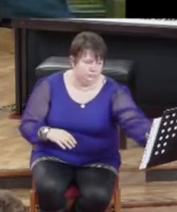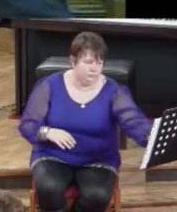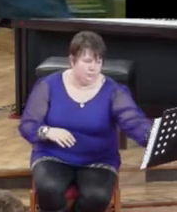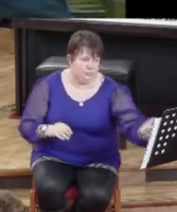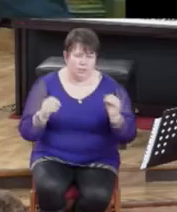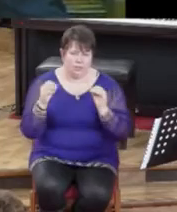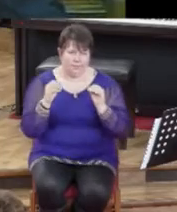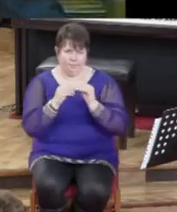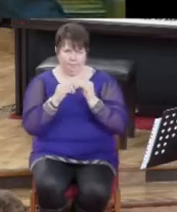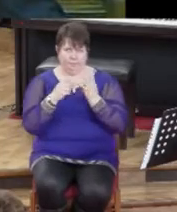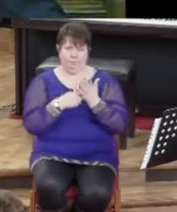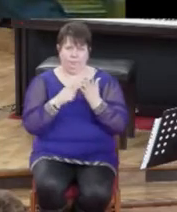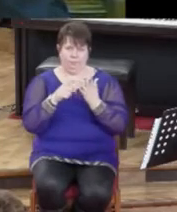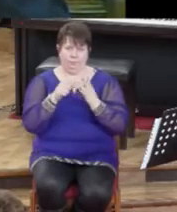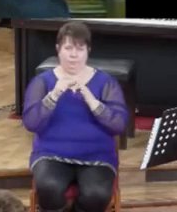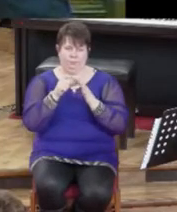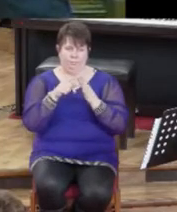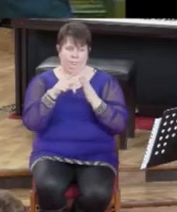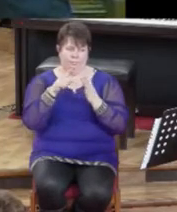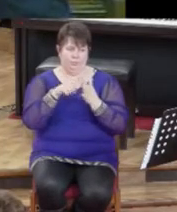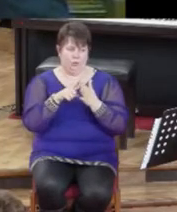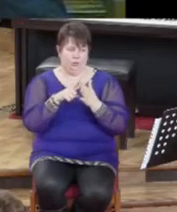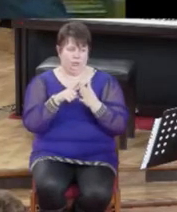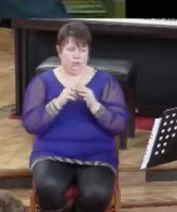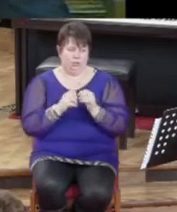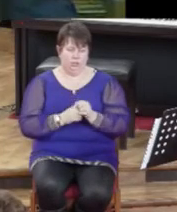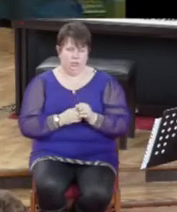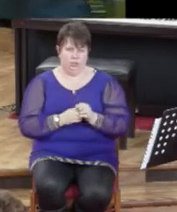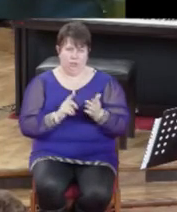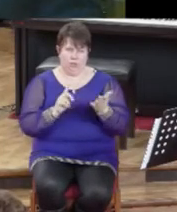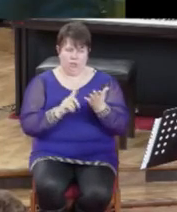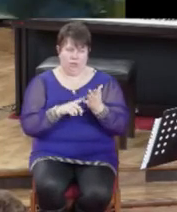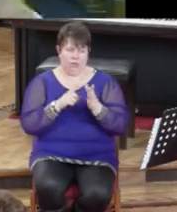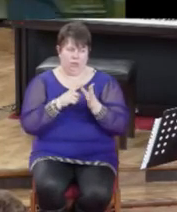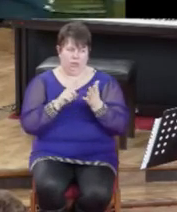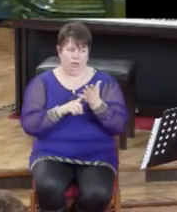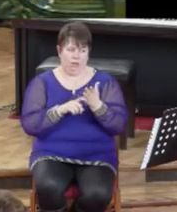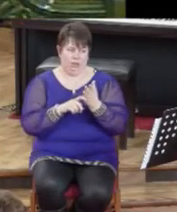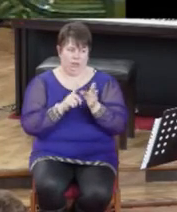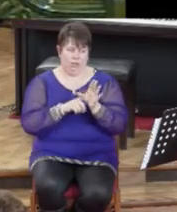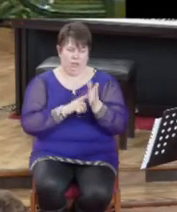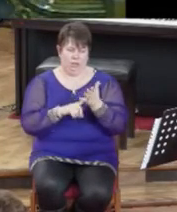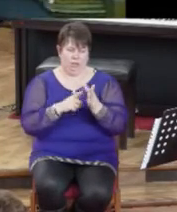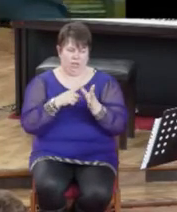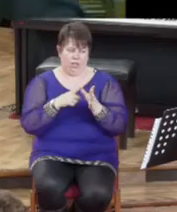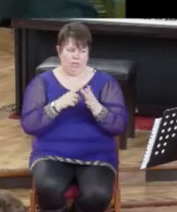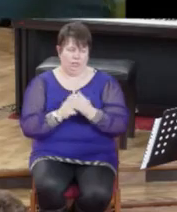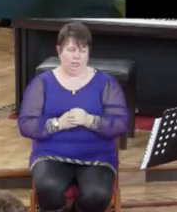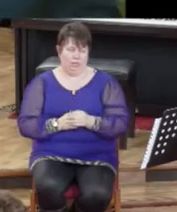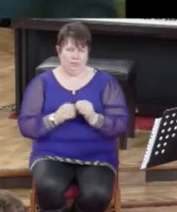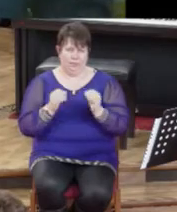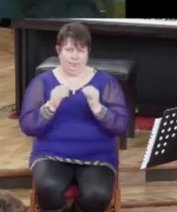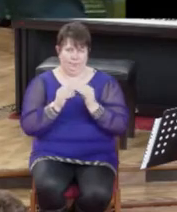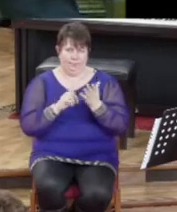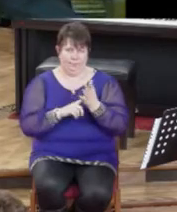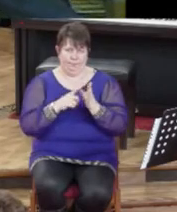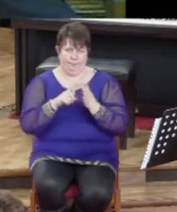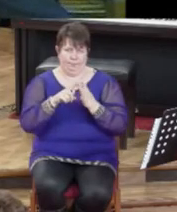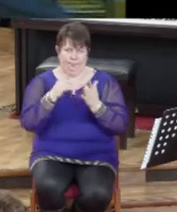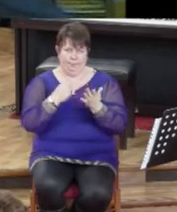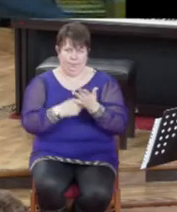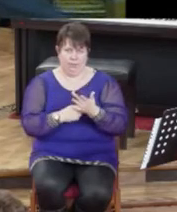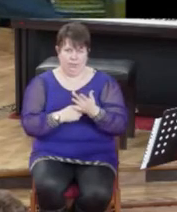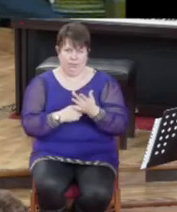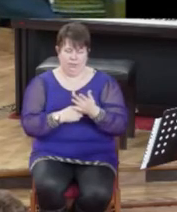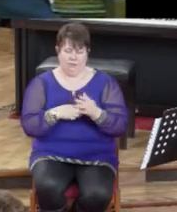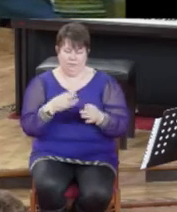Lord, in faith and prayer, we now devote to you. In a sense, this is a prayer not just for the three youngsters who are being brought to the font